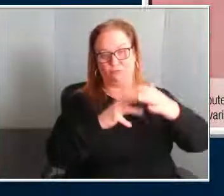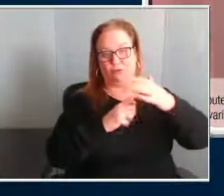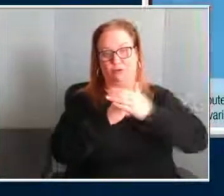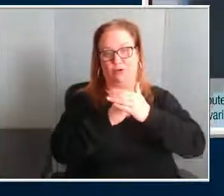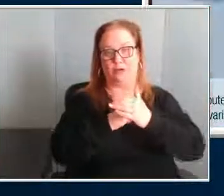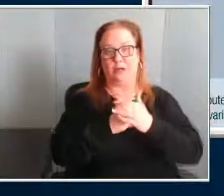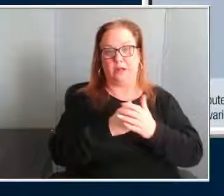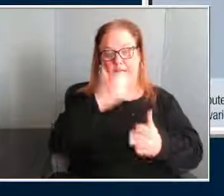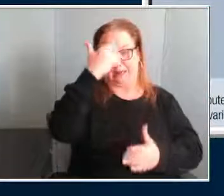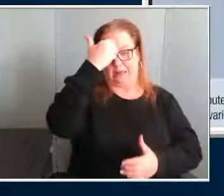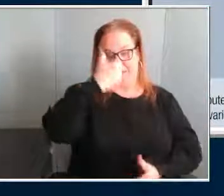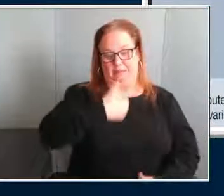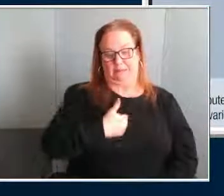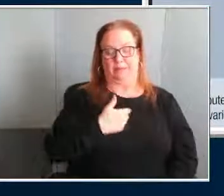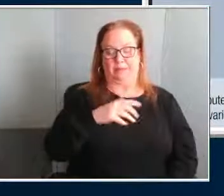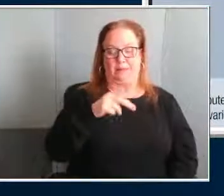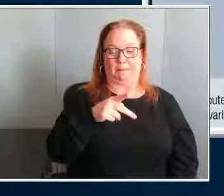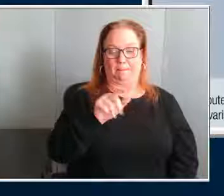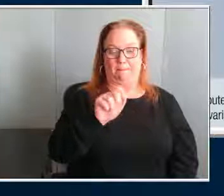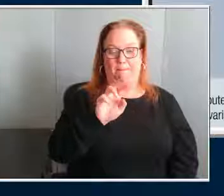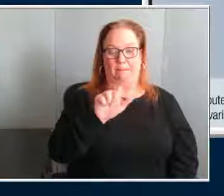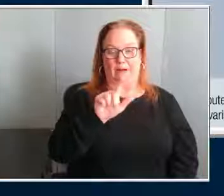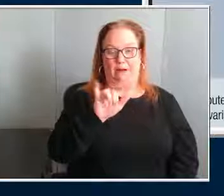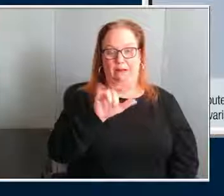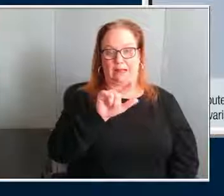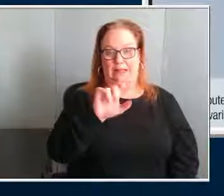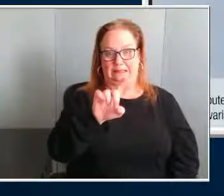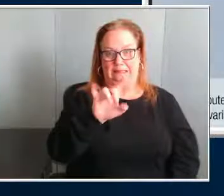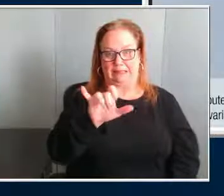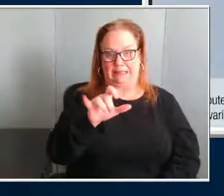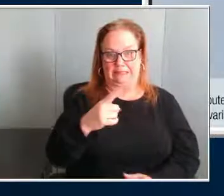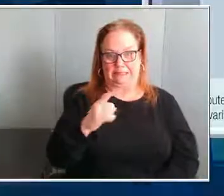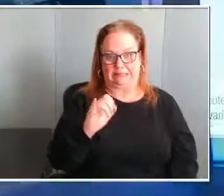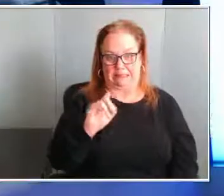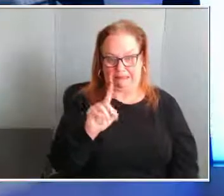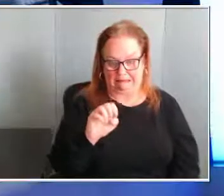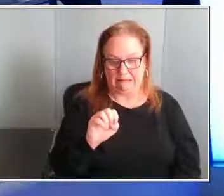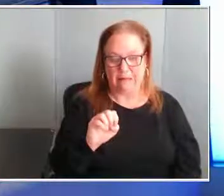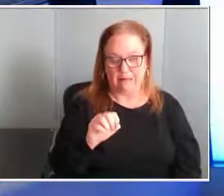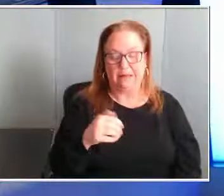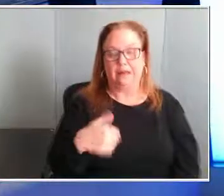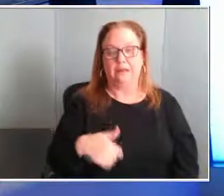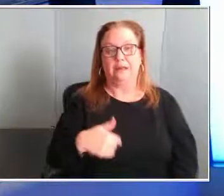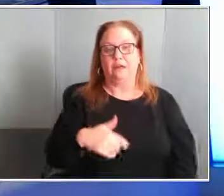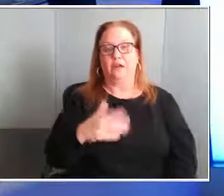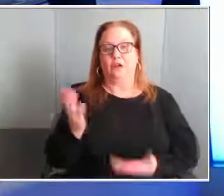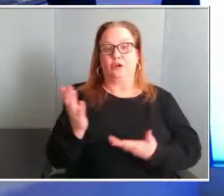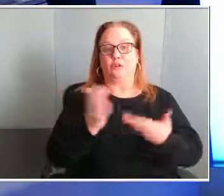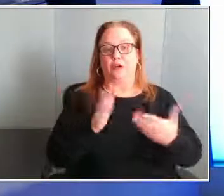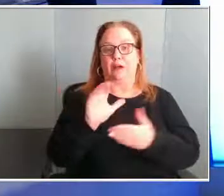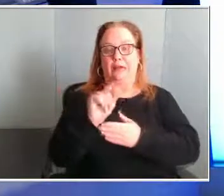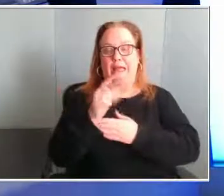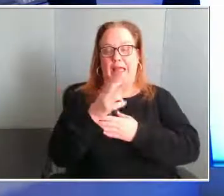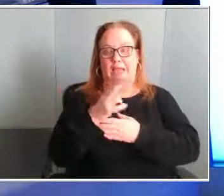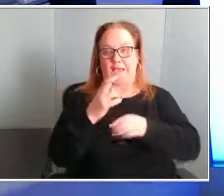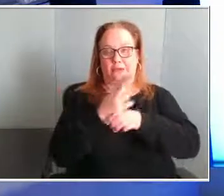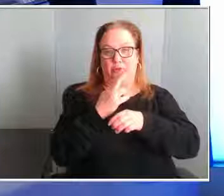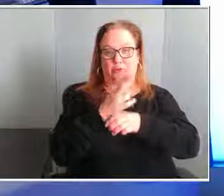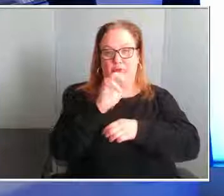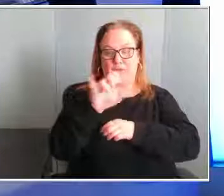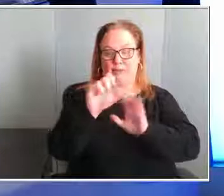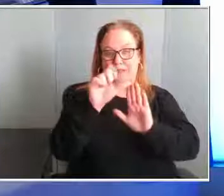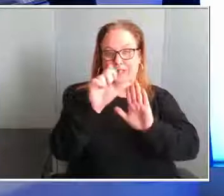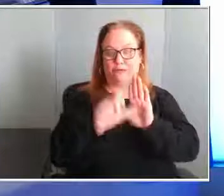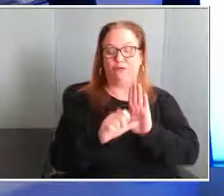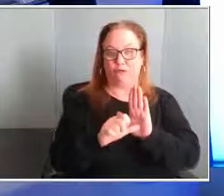Sure. Okay. And Dr. Abraham, you brought a catheter used for this thrombectomy. And I